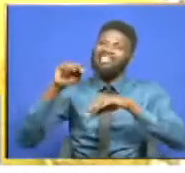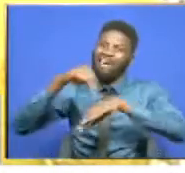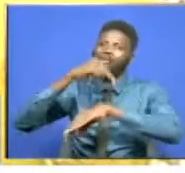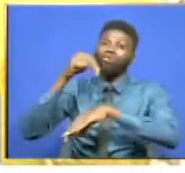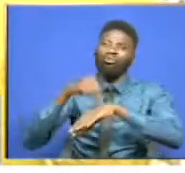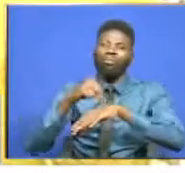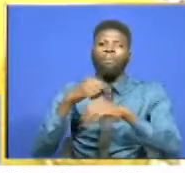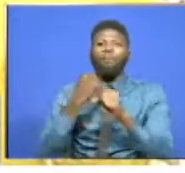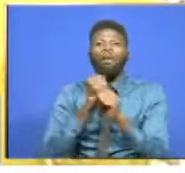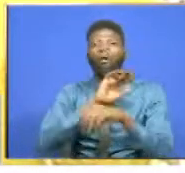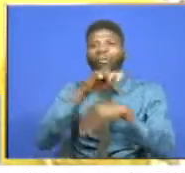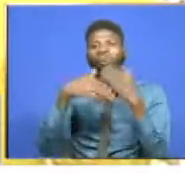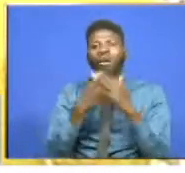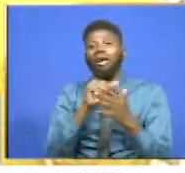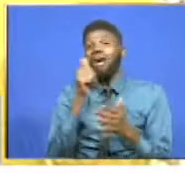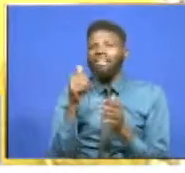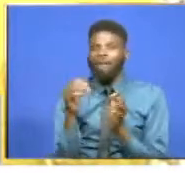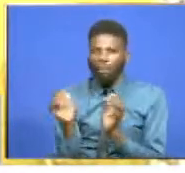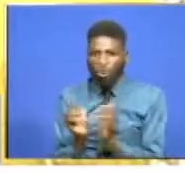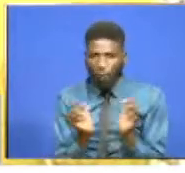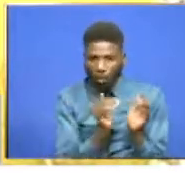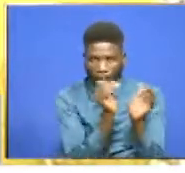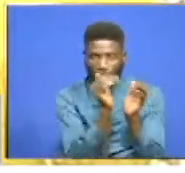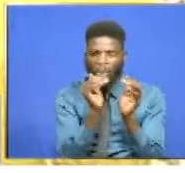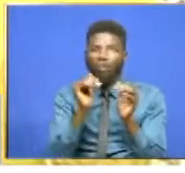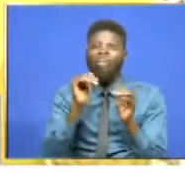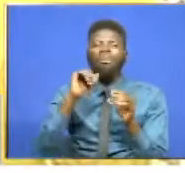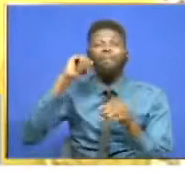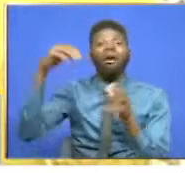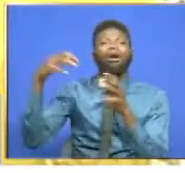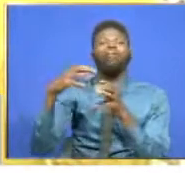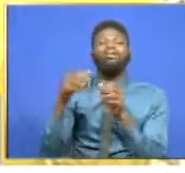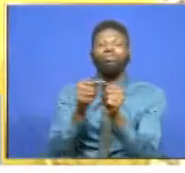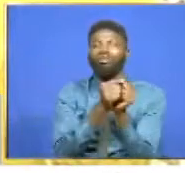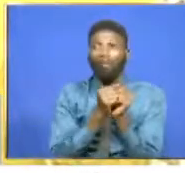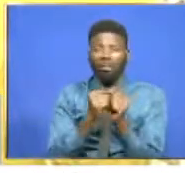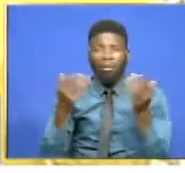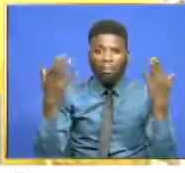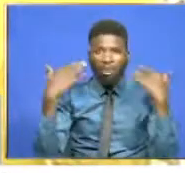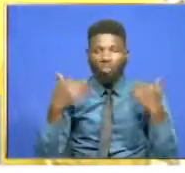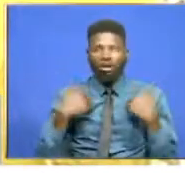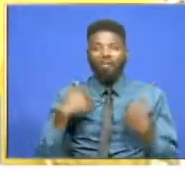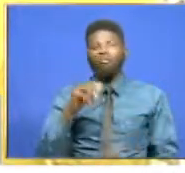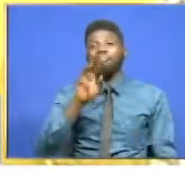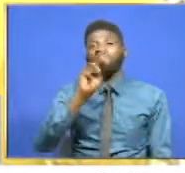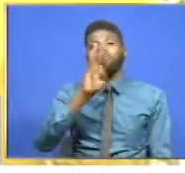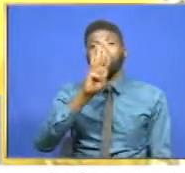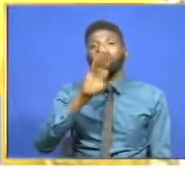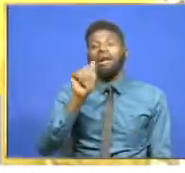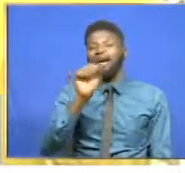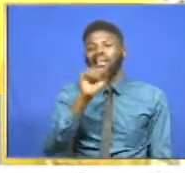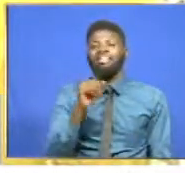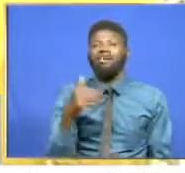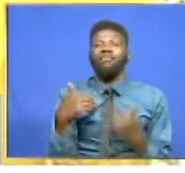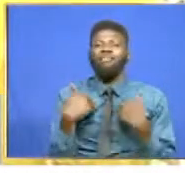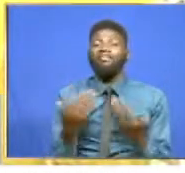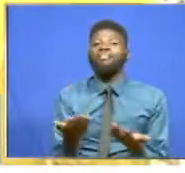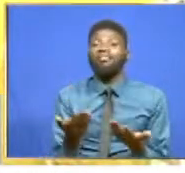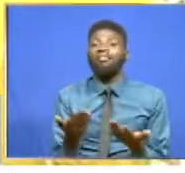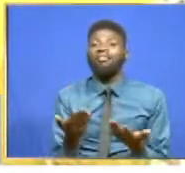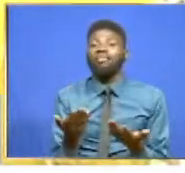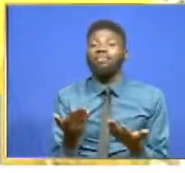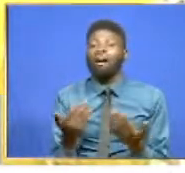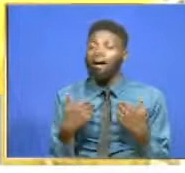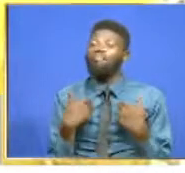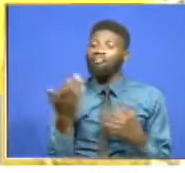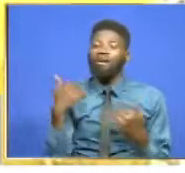small parties together. For instance, the Meru asked people, we had a party called, we were calling it the bus. The bus party is like